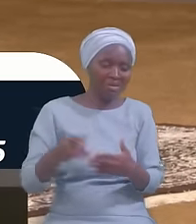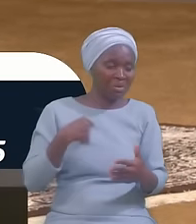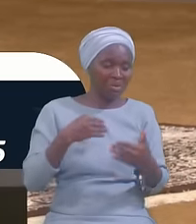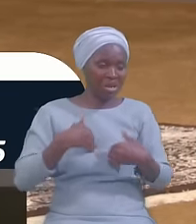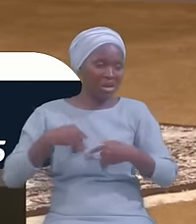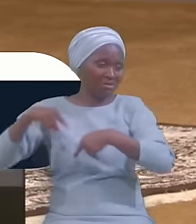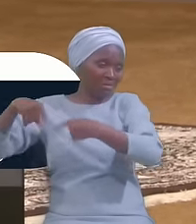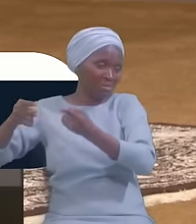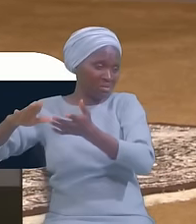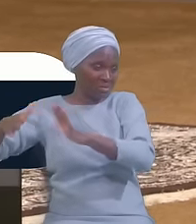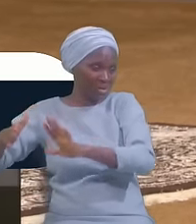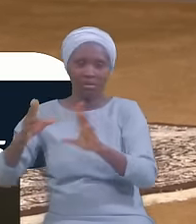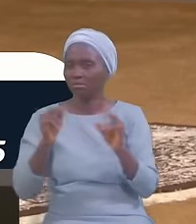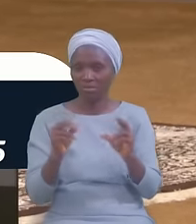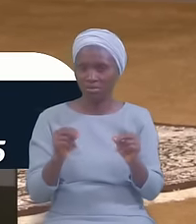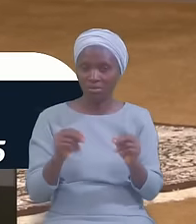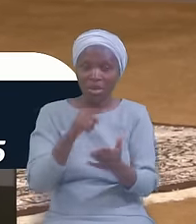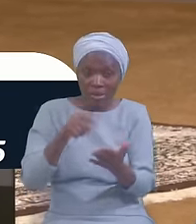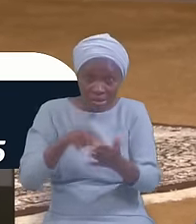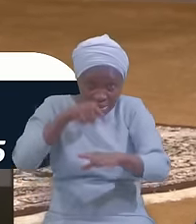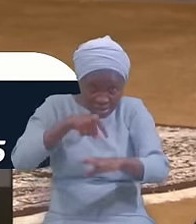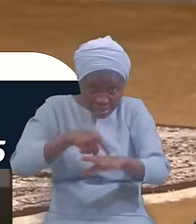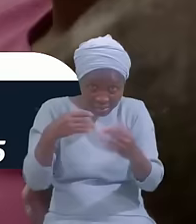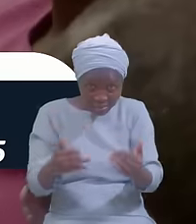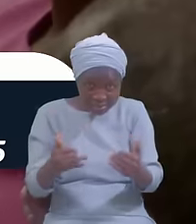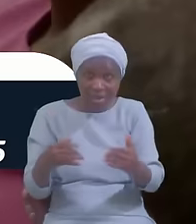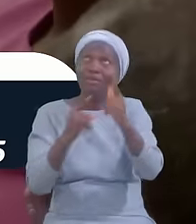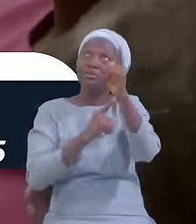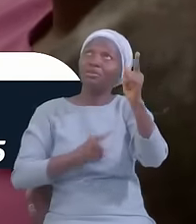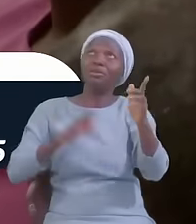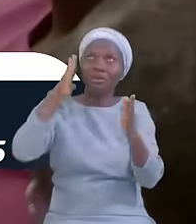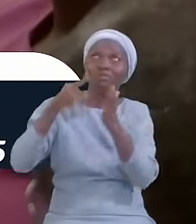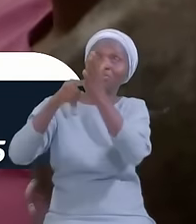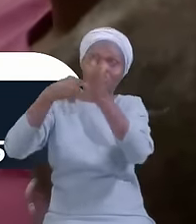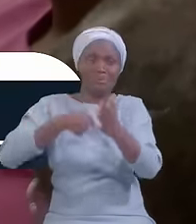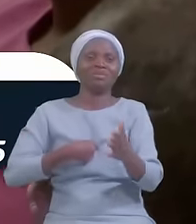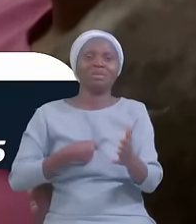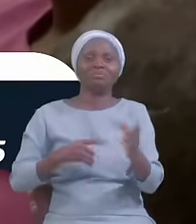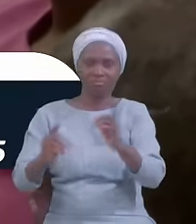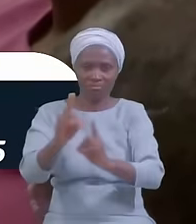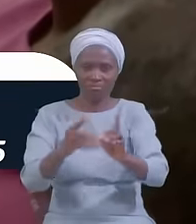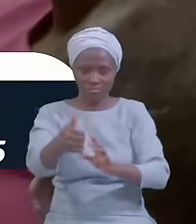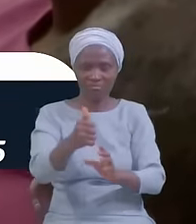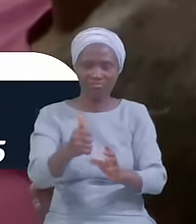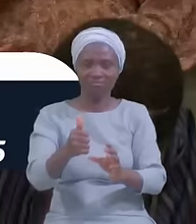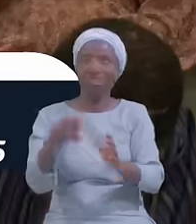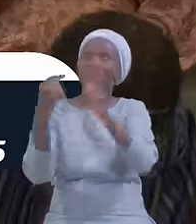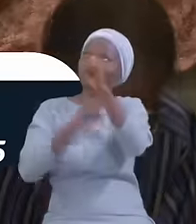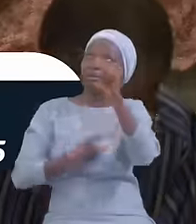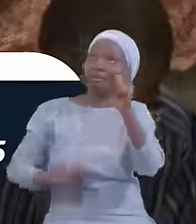No, at this time, the Lord will show me. Say it. The Lord will show